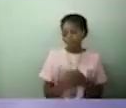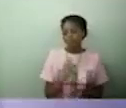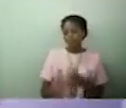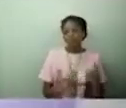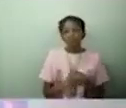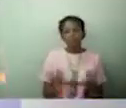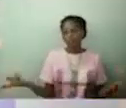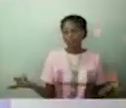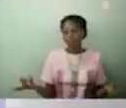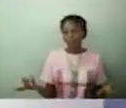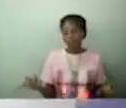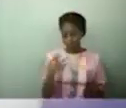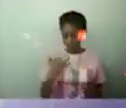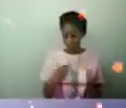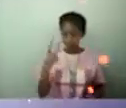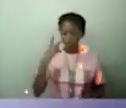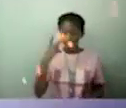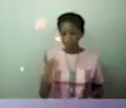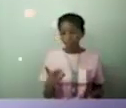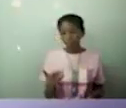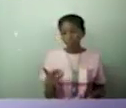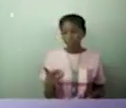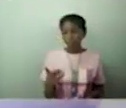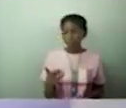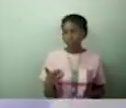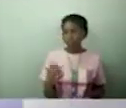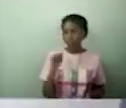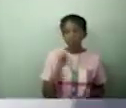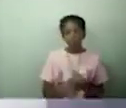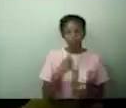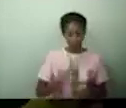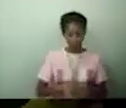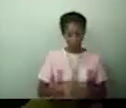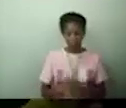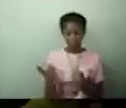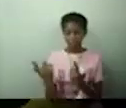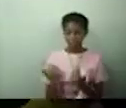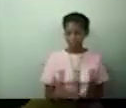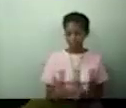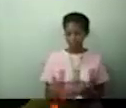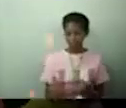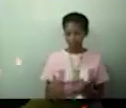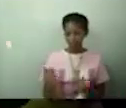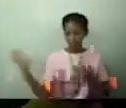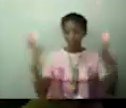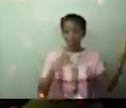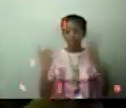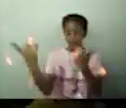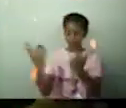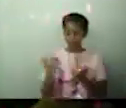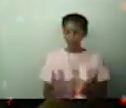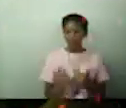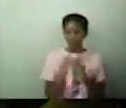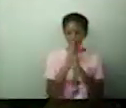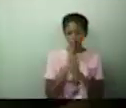I want you to know, and I want to sound a bell, that in such a time when the war and the press have become